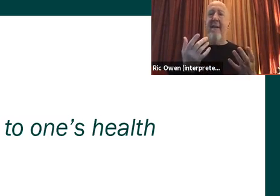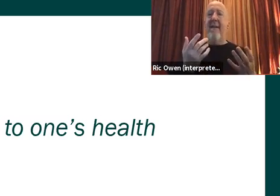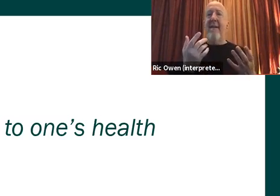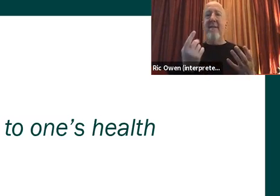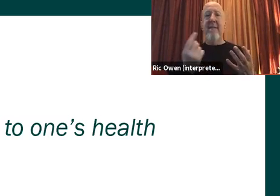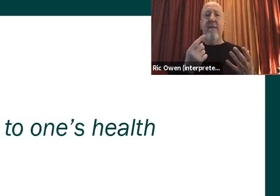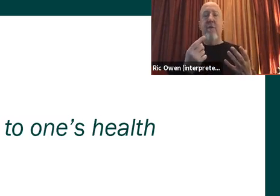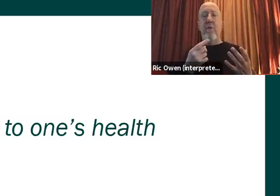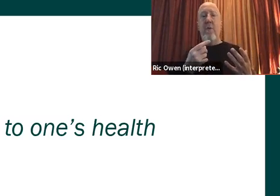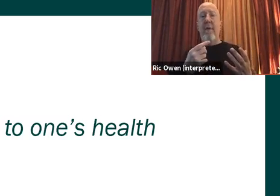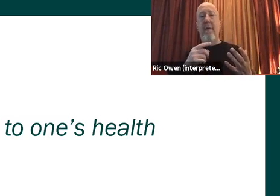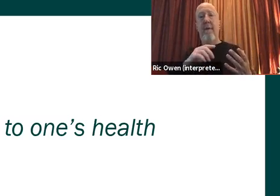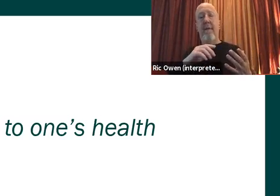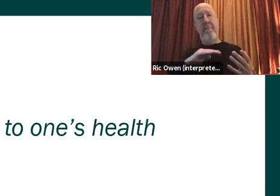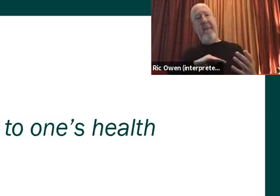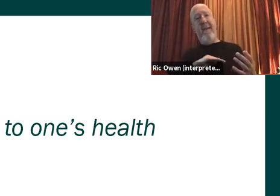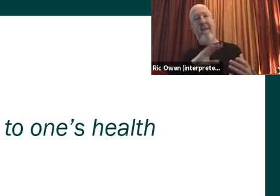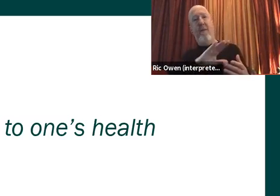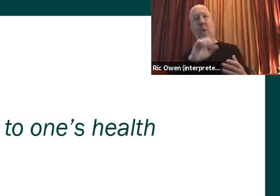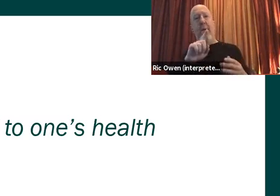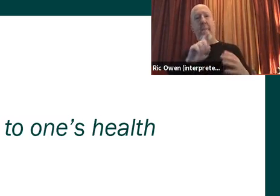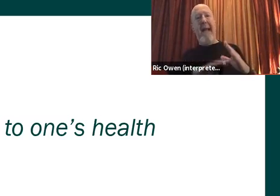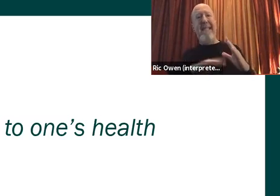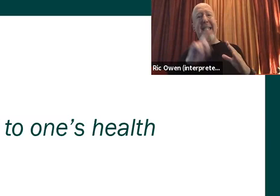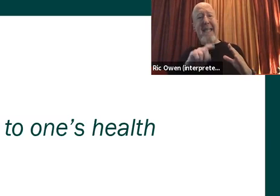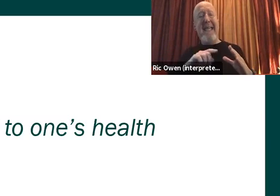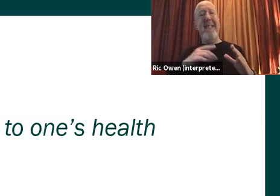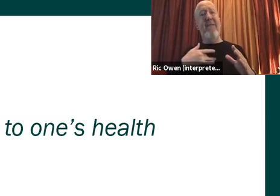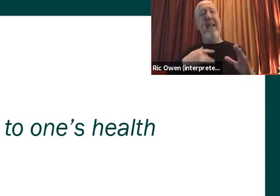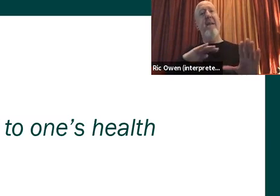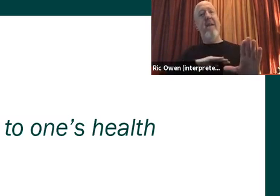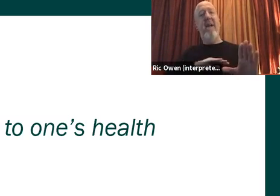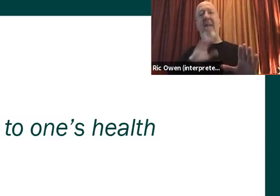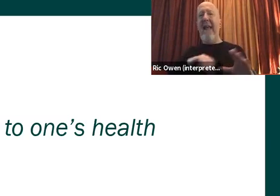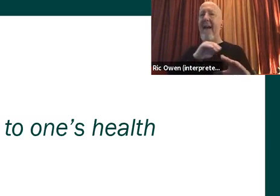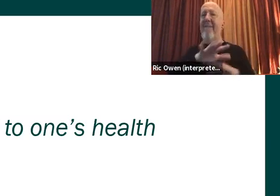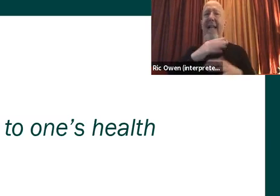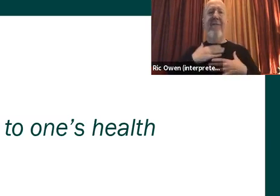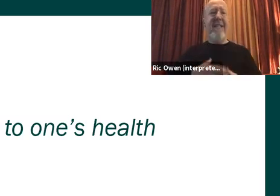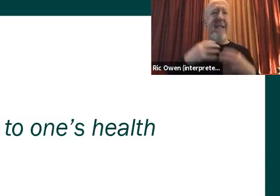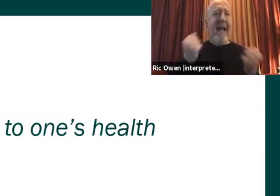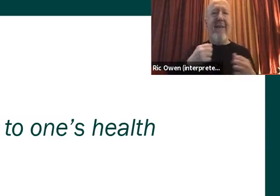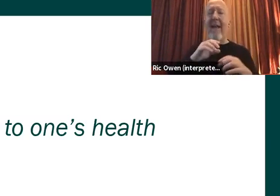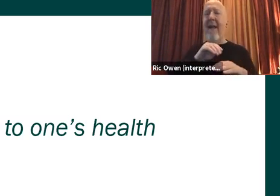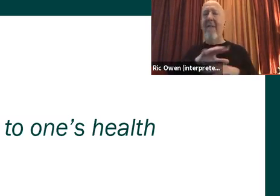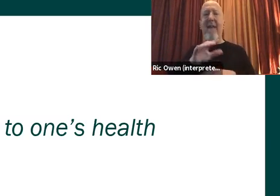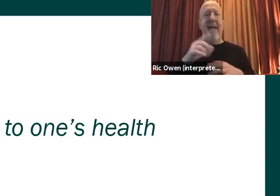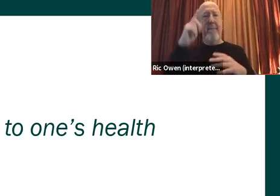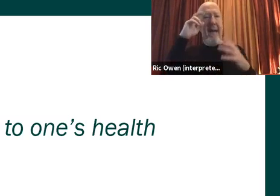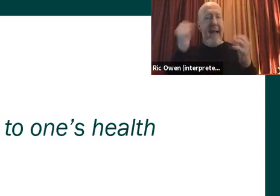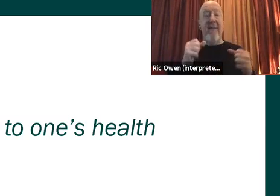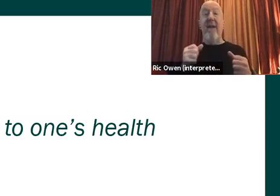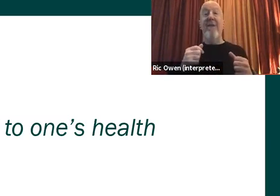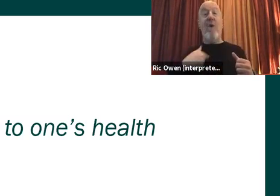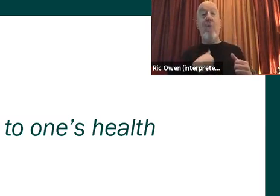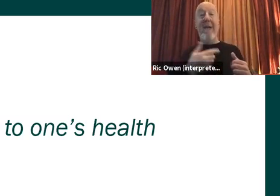is directly related to one's health, physical health and mental health. And so we at TILDEF are here to